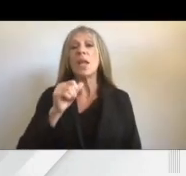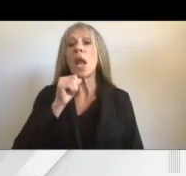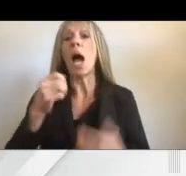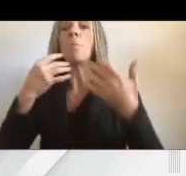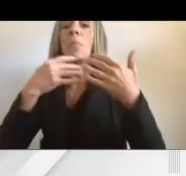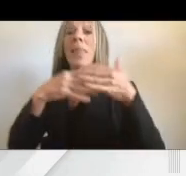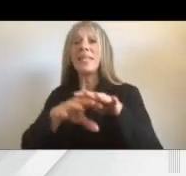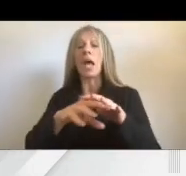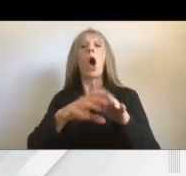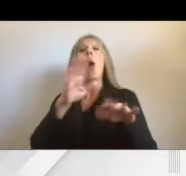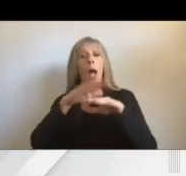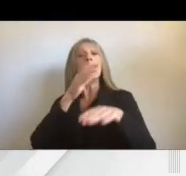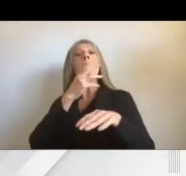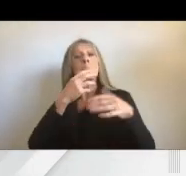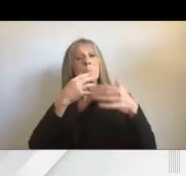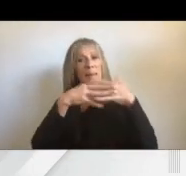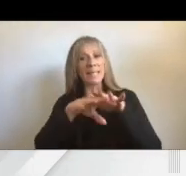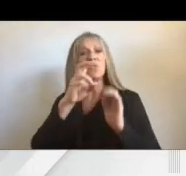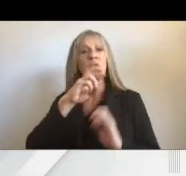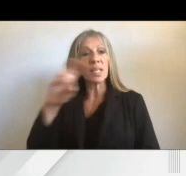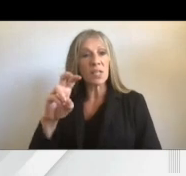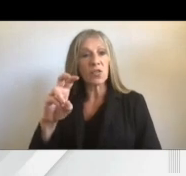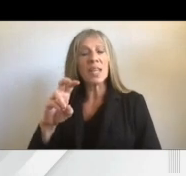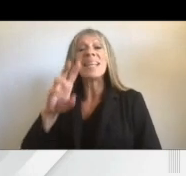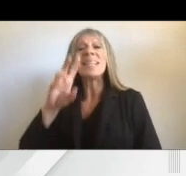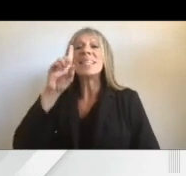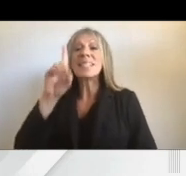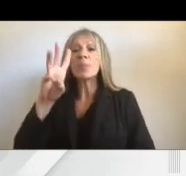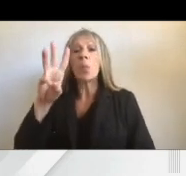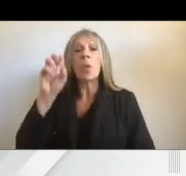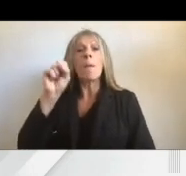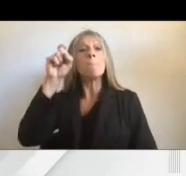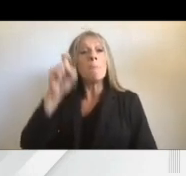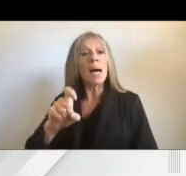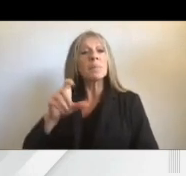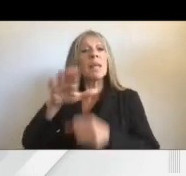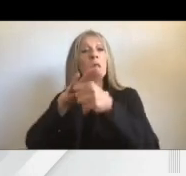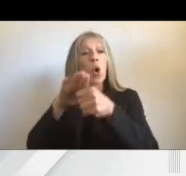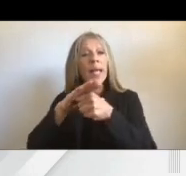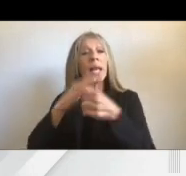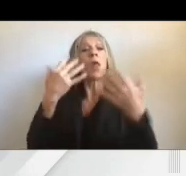at least extend at least 24 inches in the direction of travel.